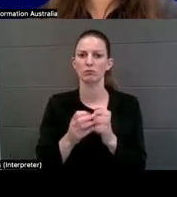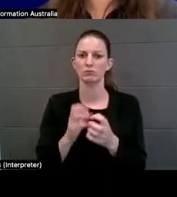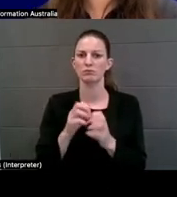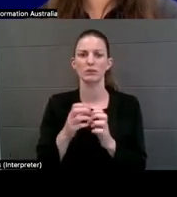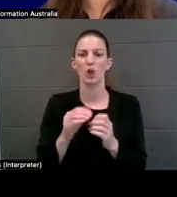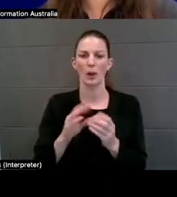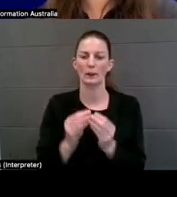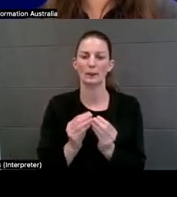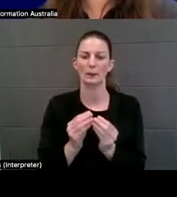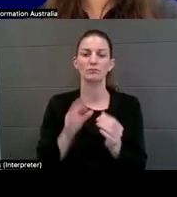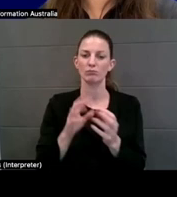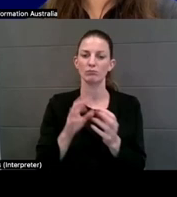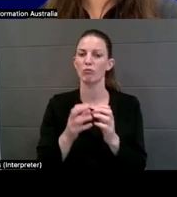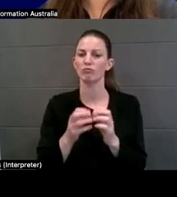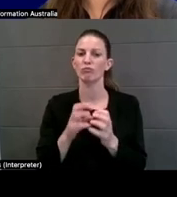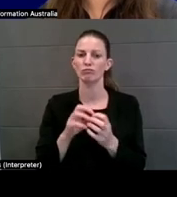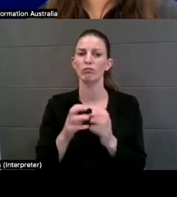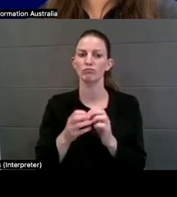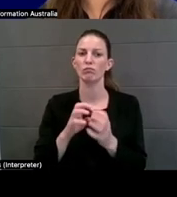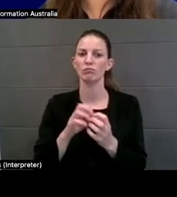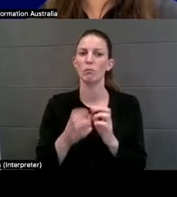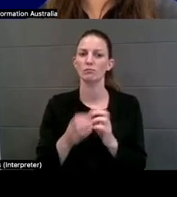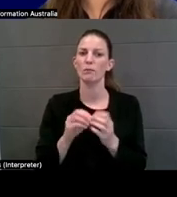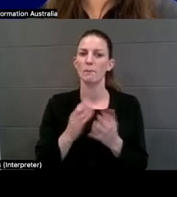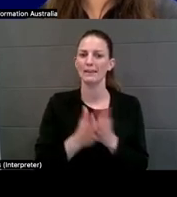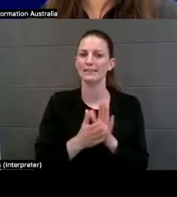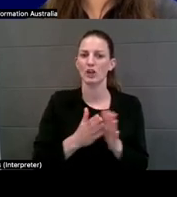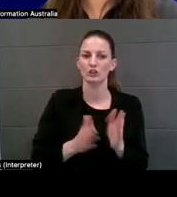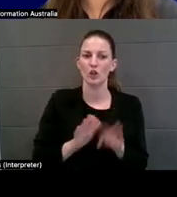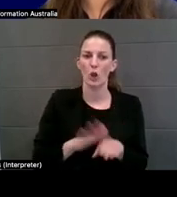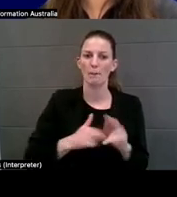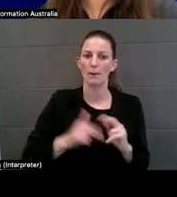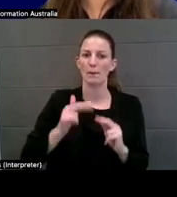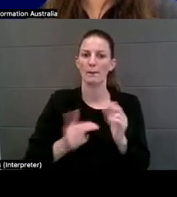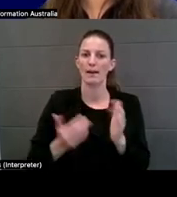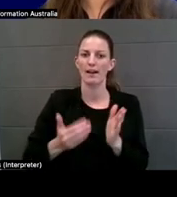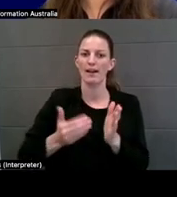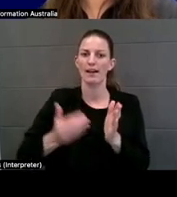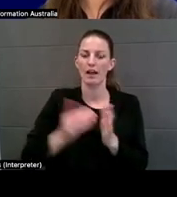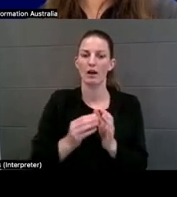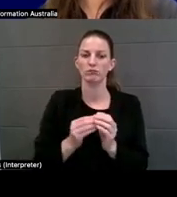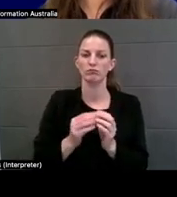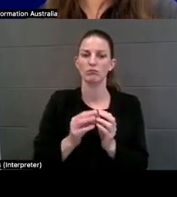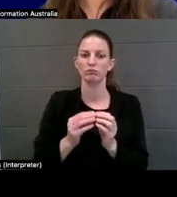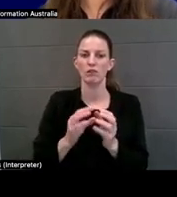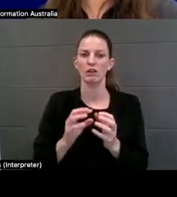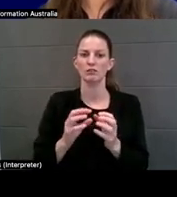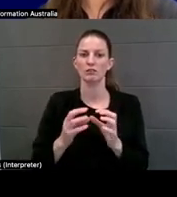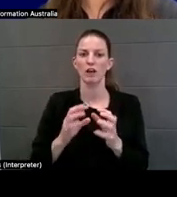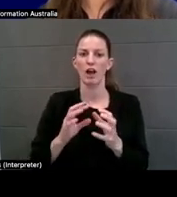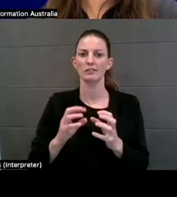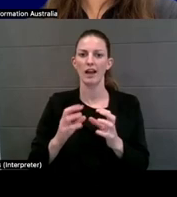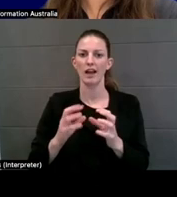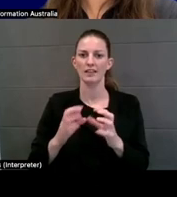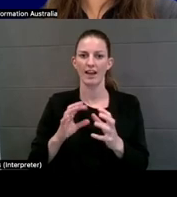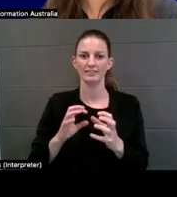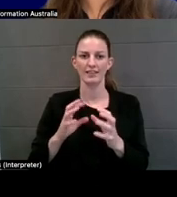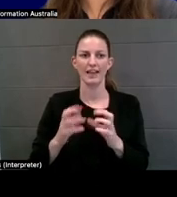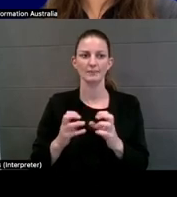before I would recommend strategies to move them along across textures, because I think it's a little bit outside of the scope of this